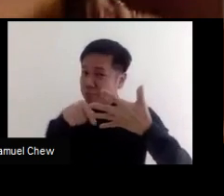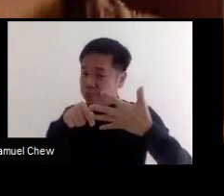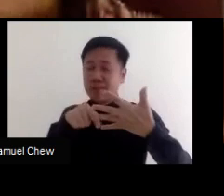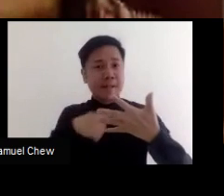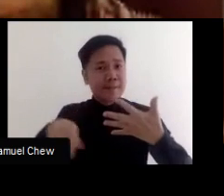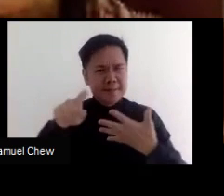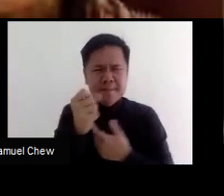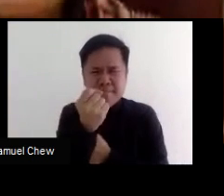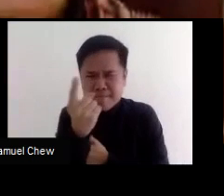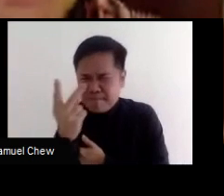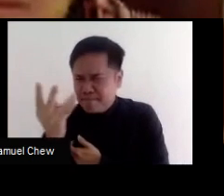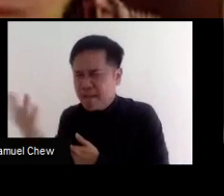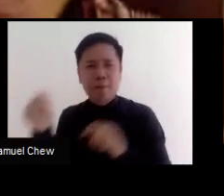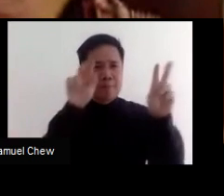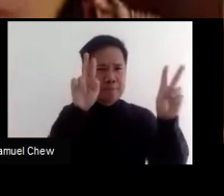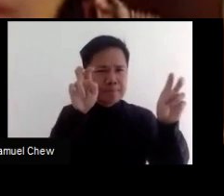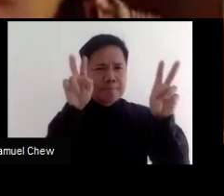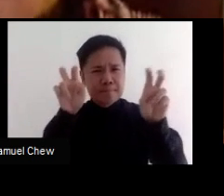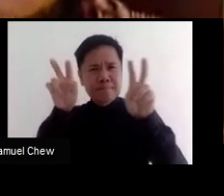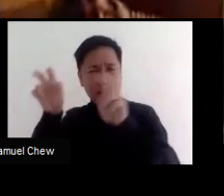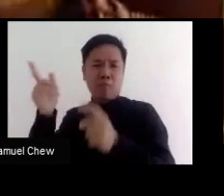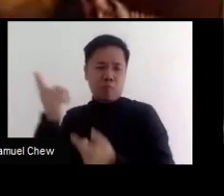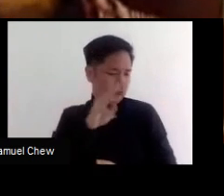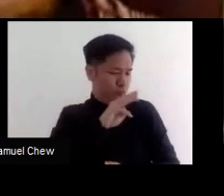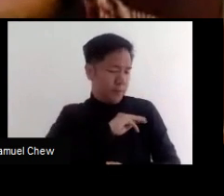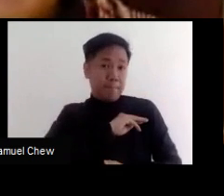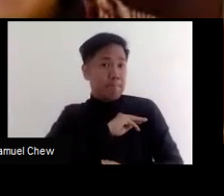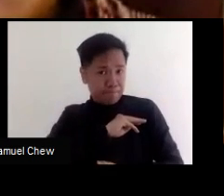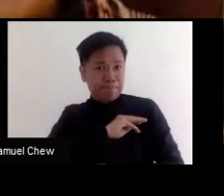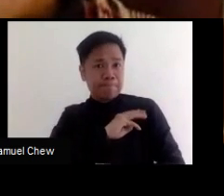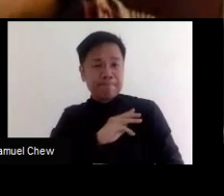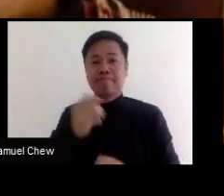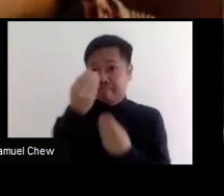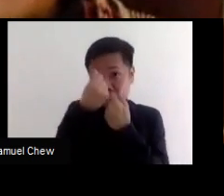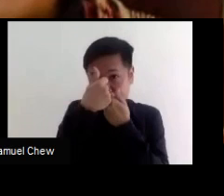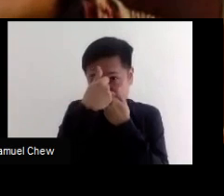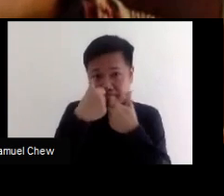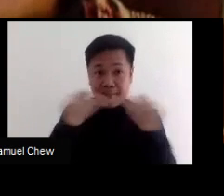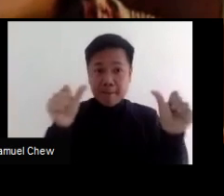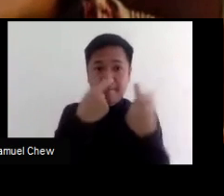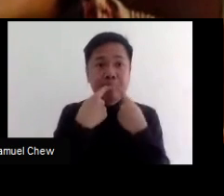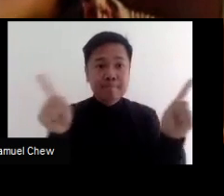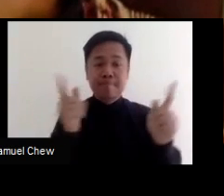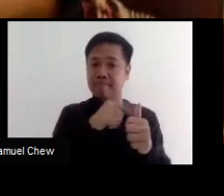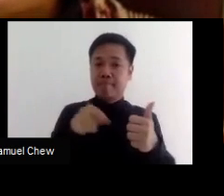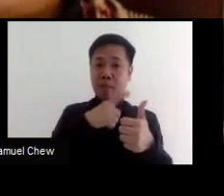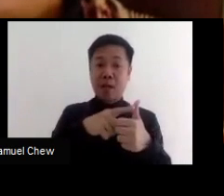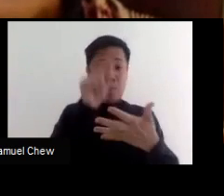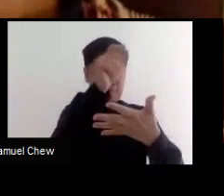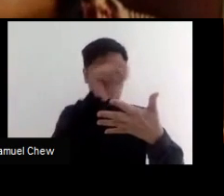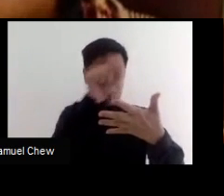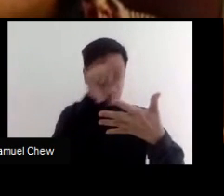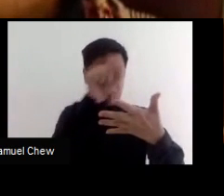thematic areas of ministerial declaration. So considering that usage of indicator in several thematic areas